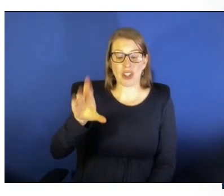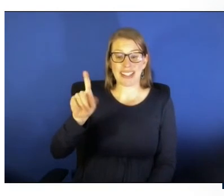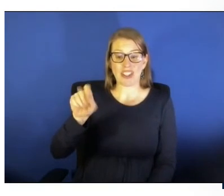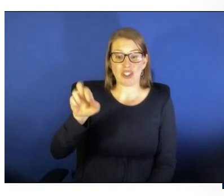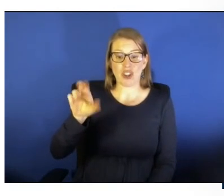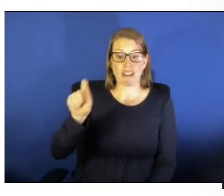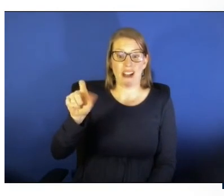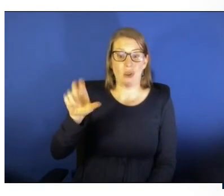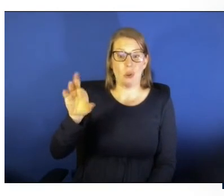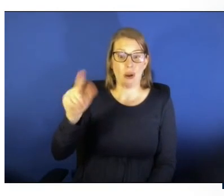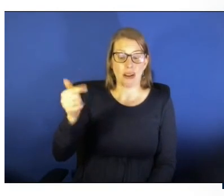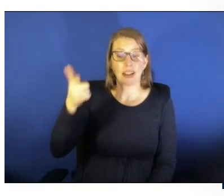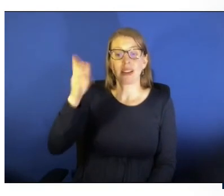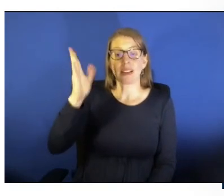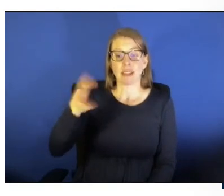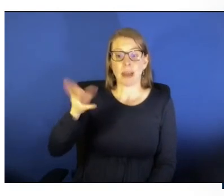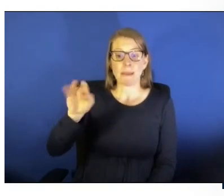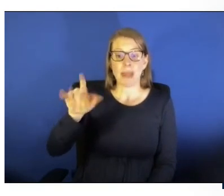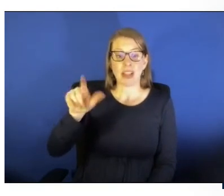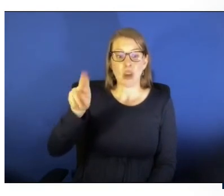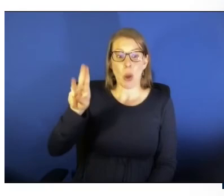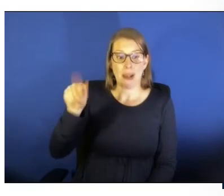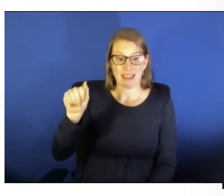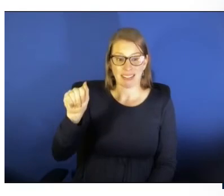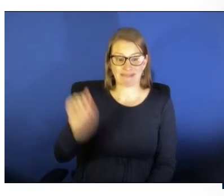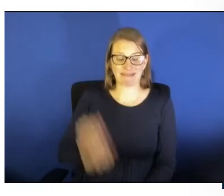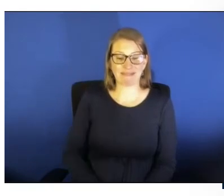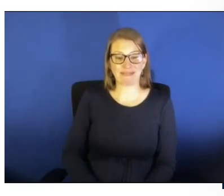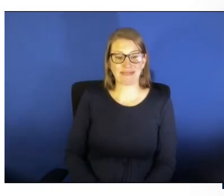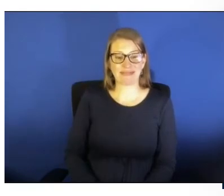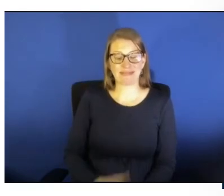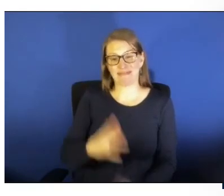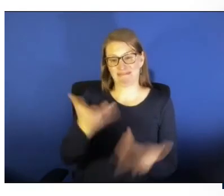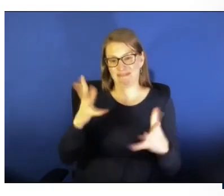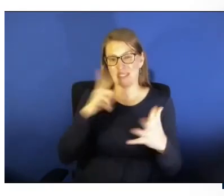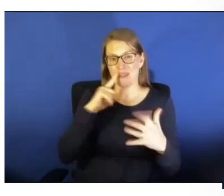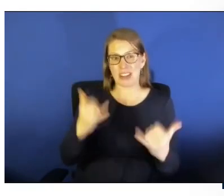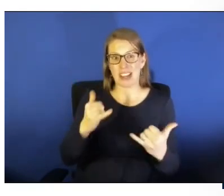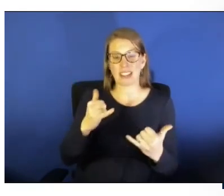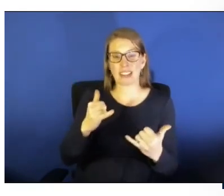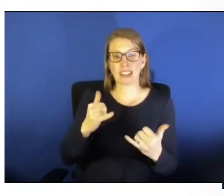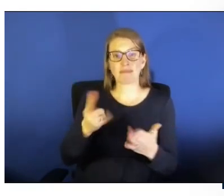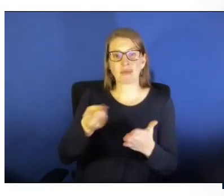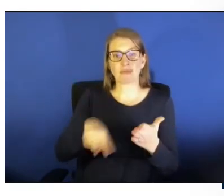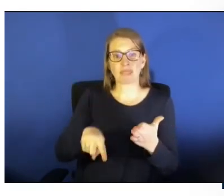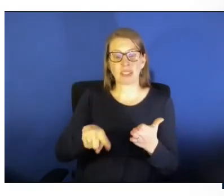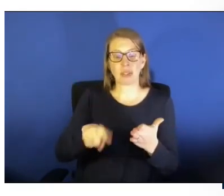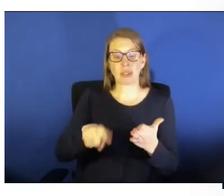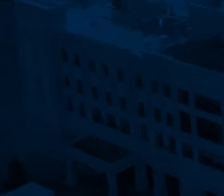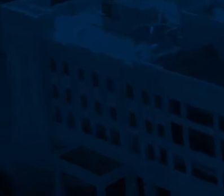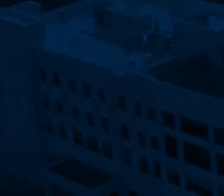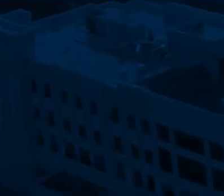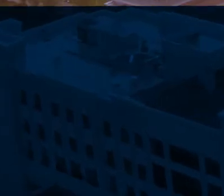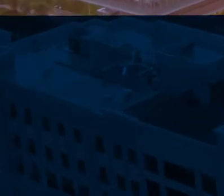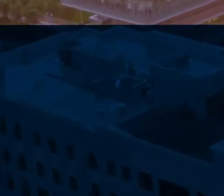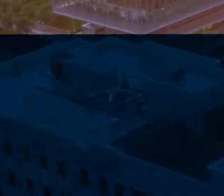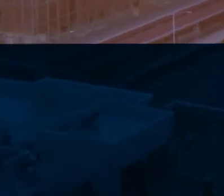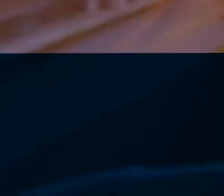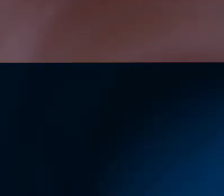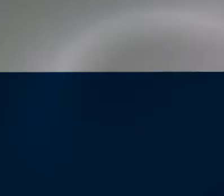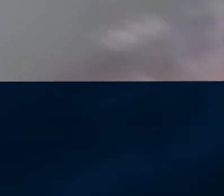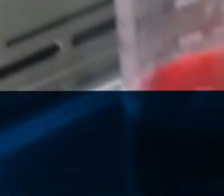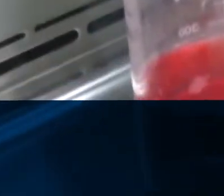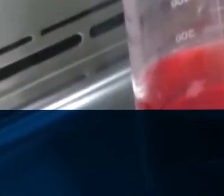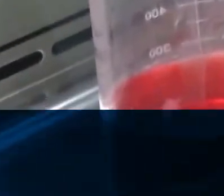kucancercenter.org/melanoma. That's it for today. Join us next week at 10 a.m. for Bench to Bedside. Thanks for watching.